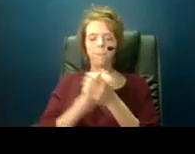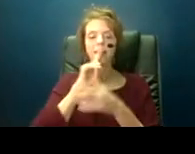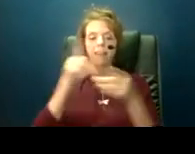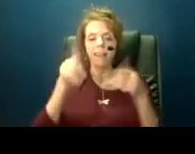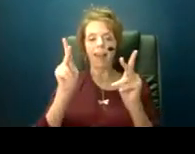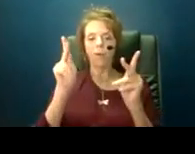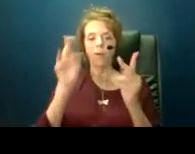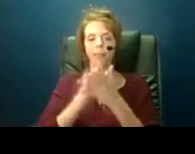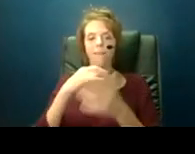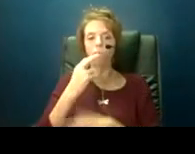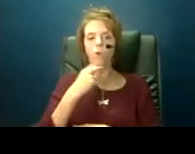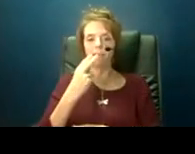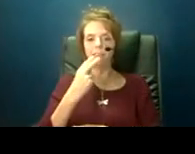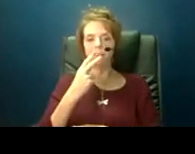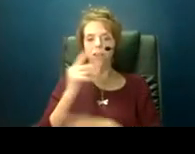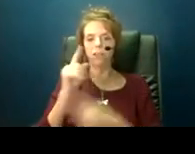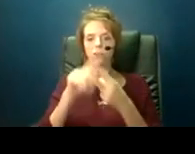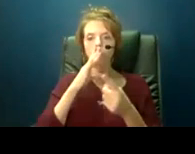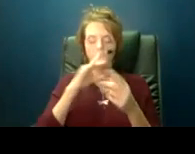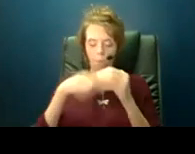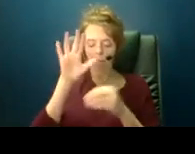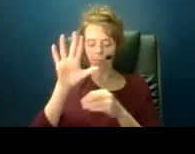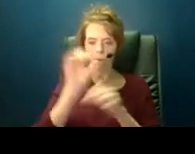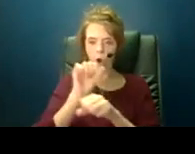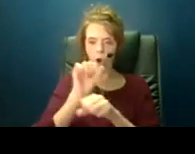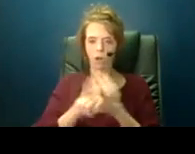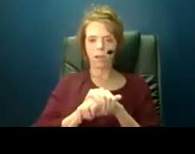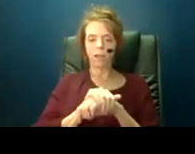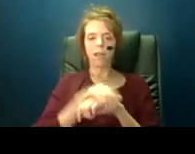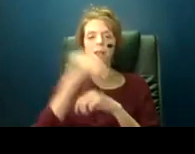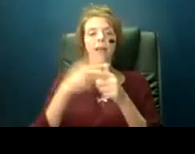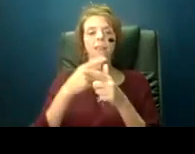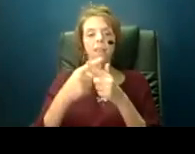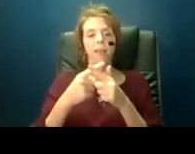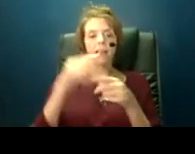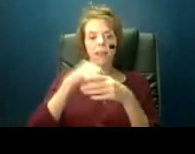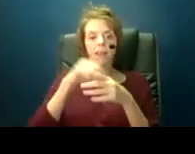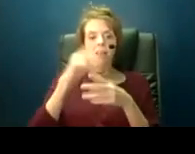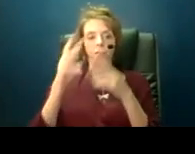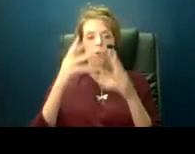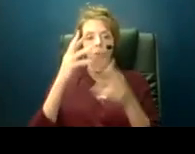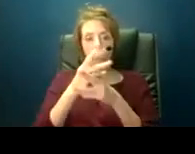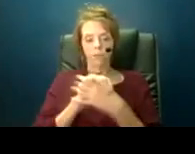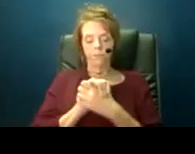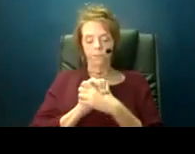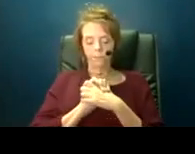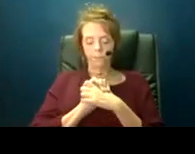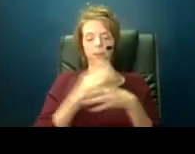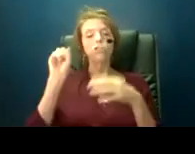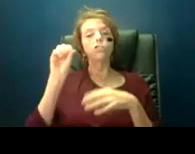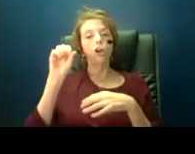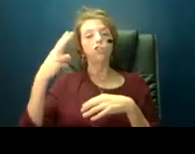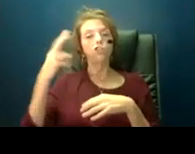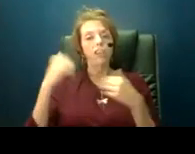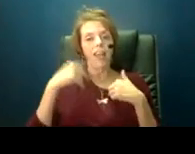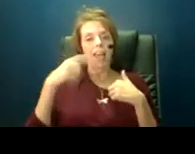allowing that voice and to talk about their work. And then the in the world components. So she had them